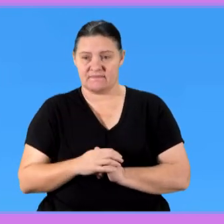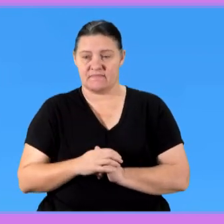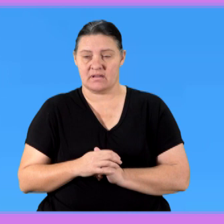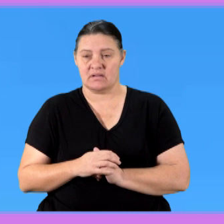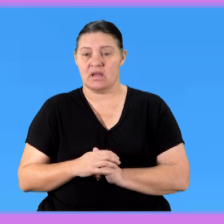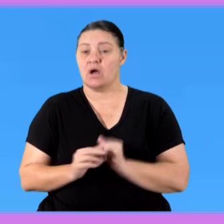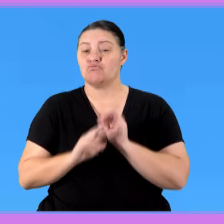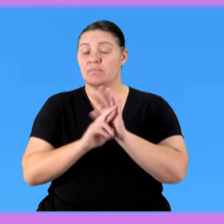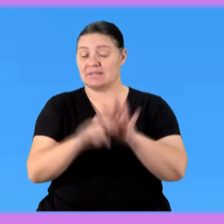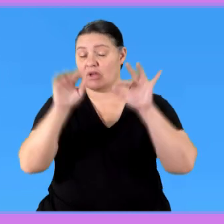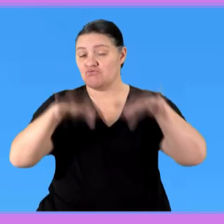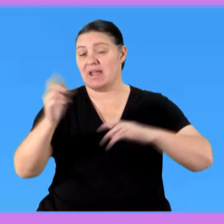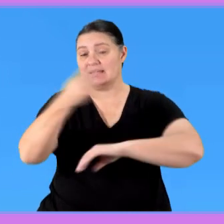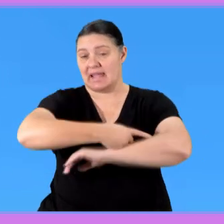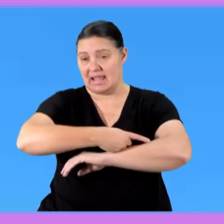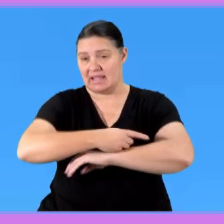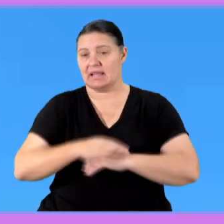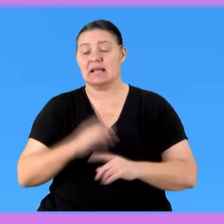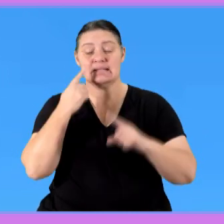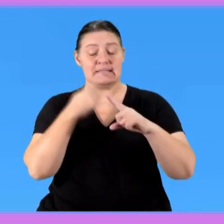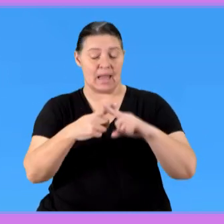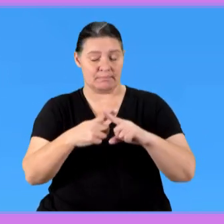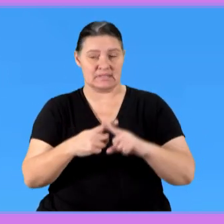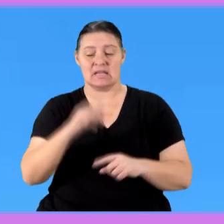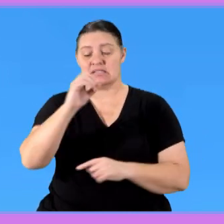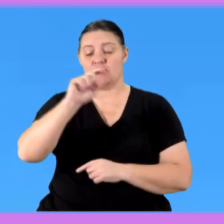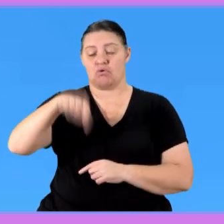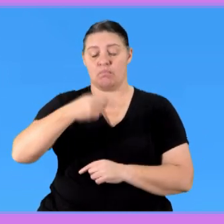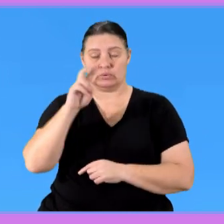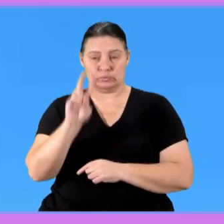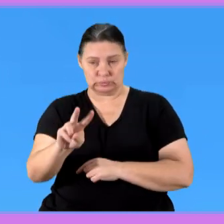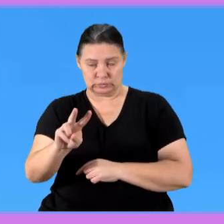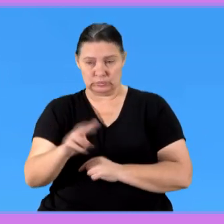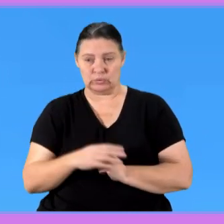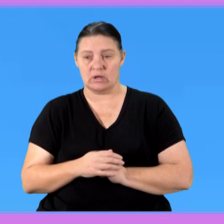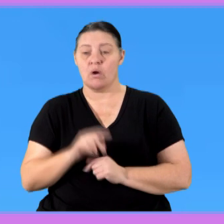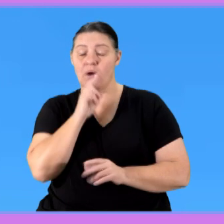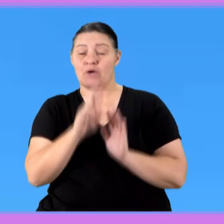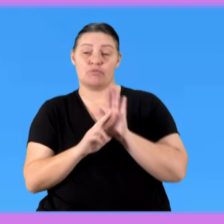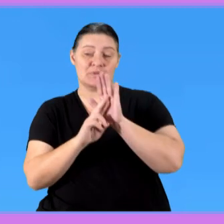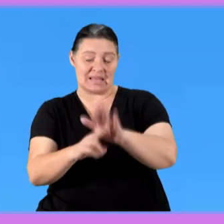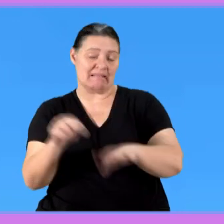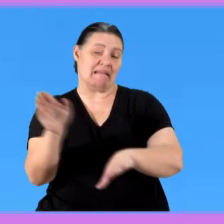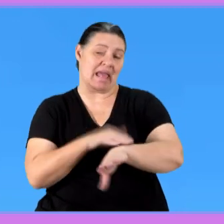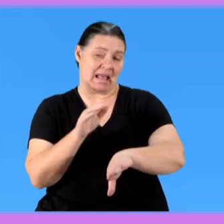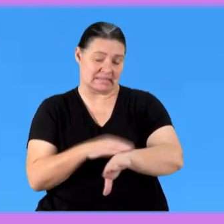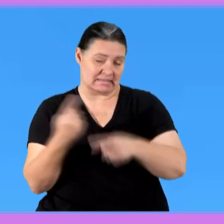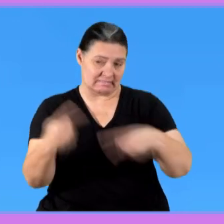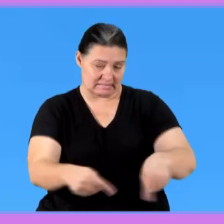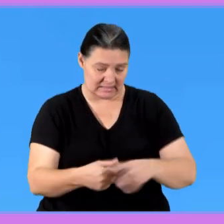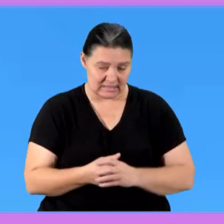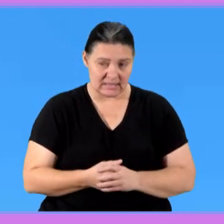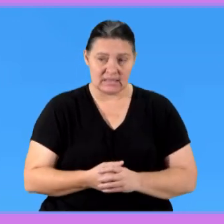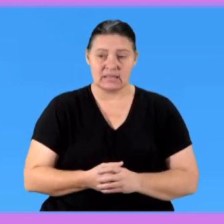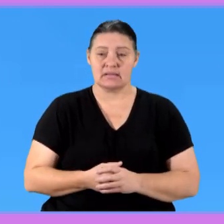0.25 that represent the rainy day, multiply by the 0.2 that represent the late. All